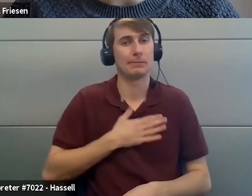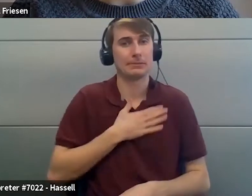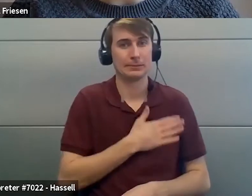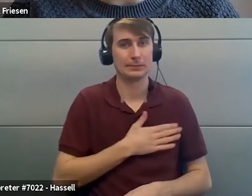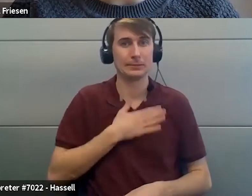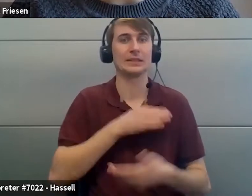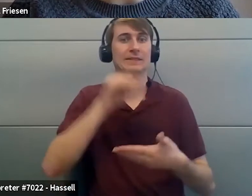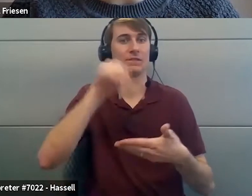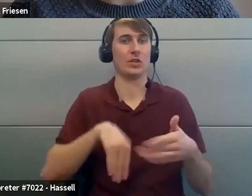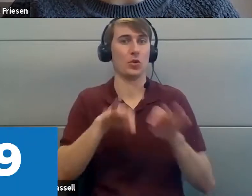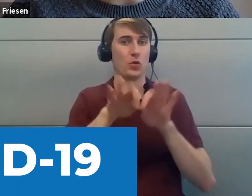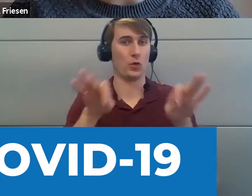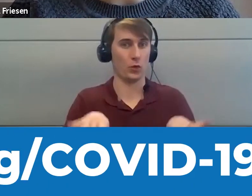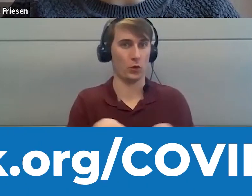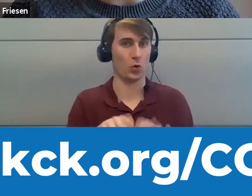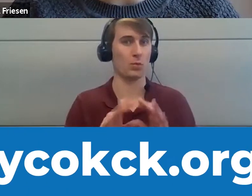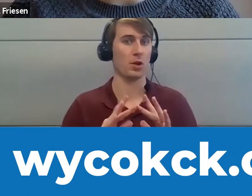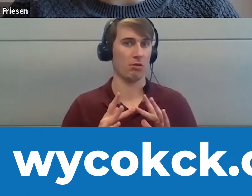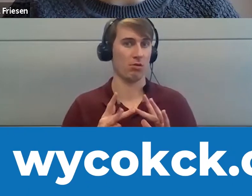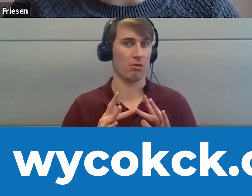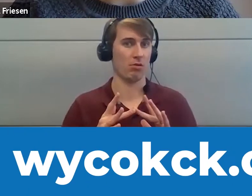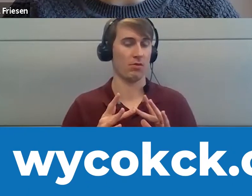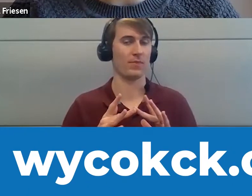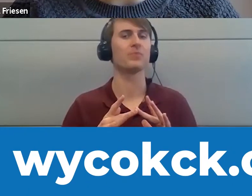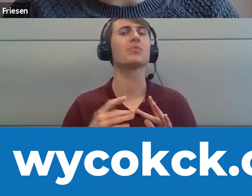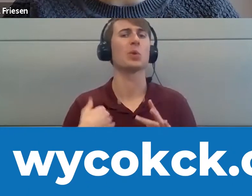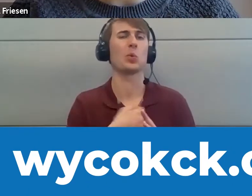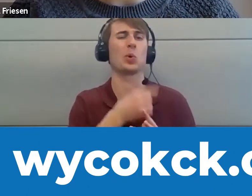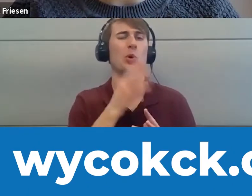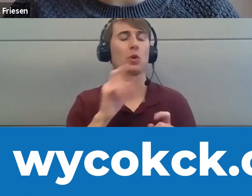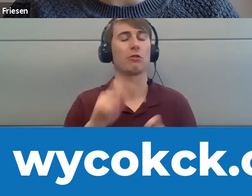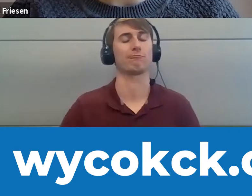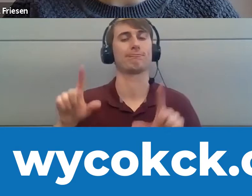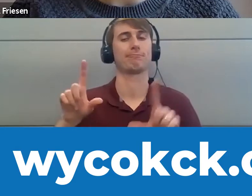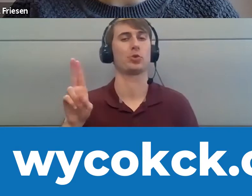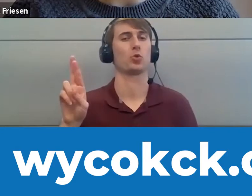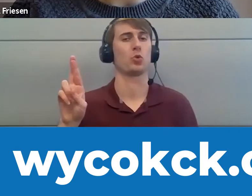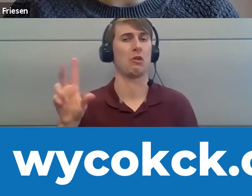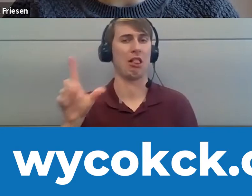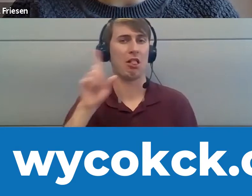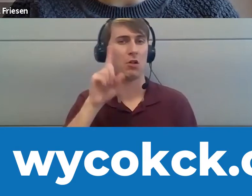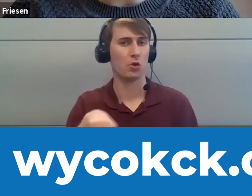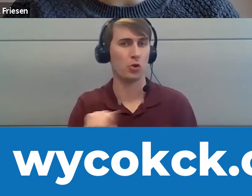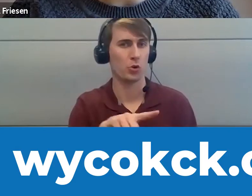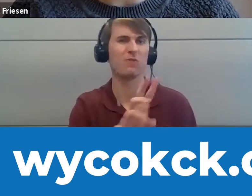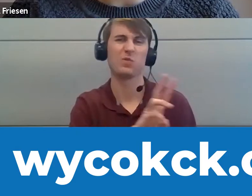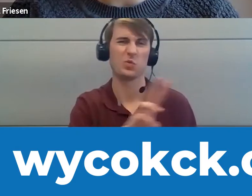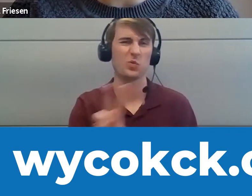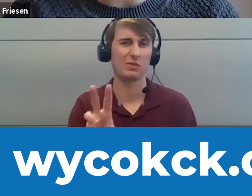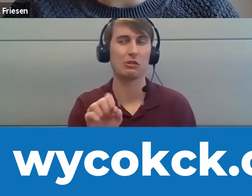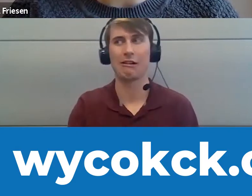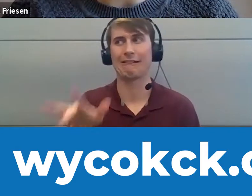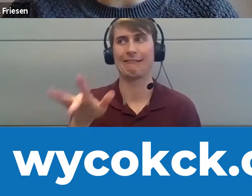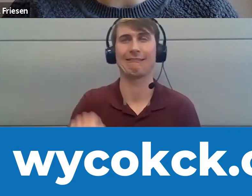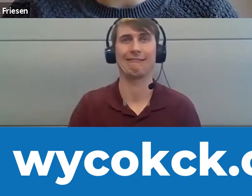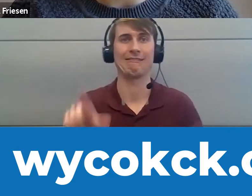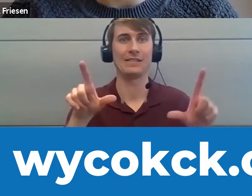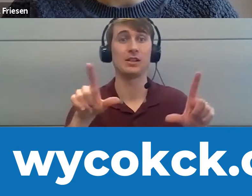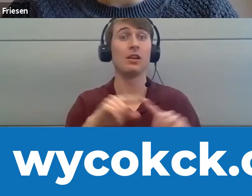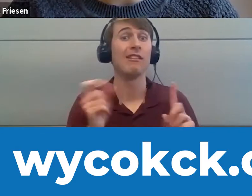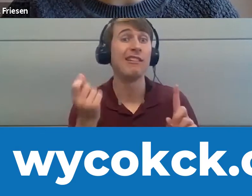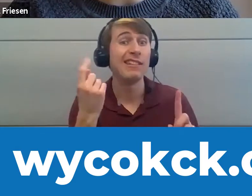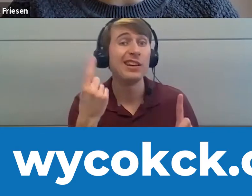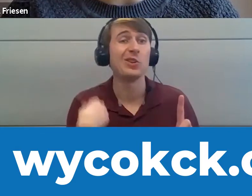It is available online. We'll put the URL on the screen so you can see that. But we also know that not everybody has internet access.